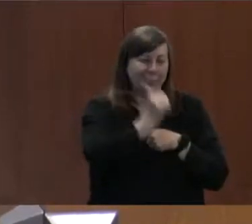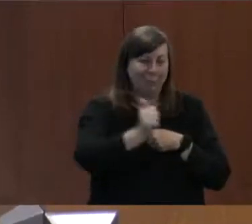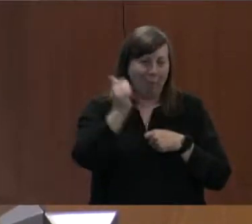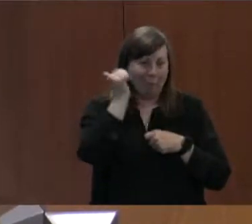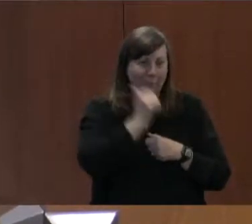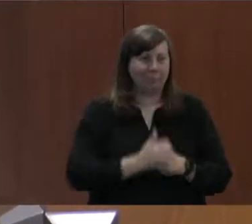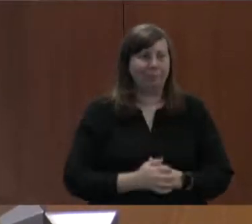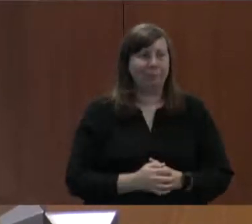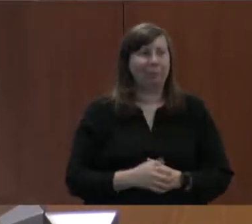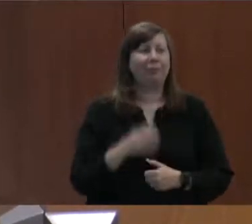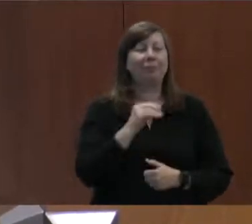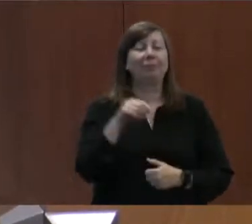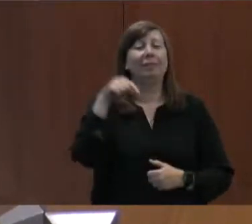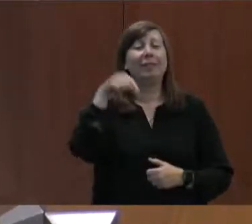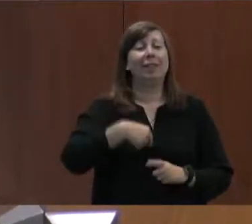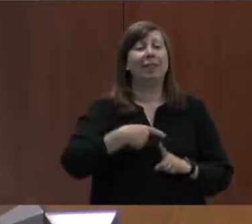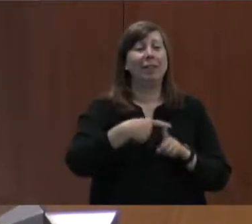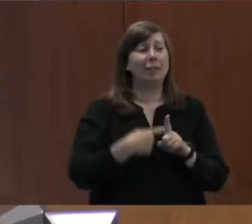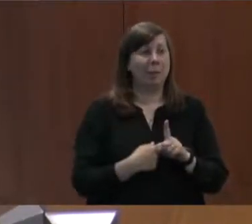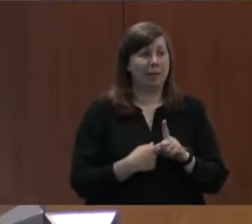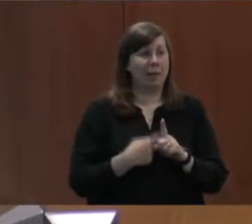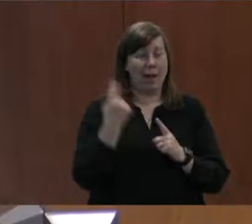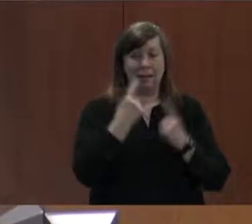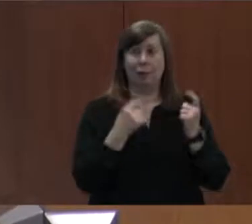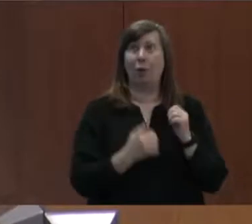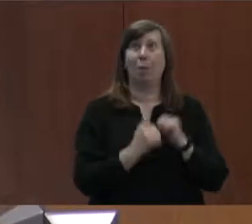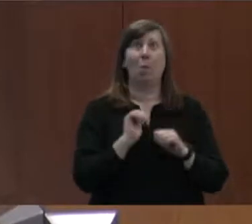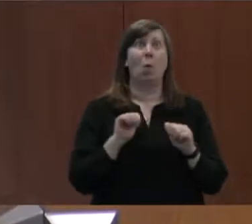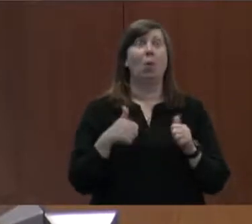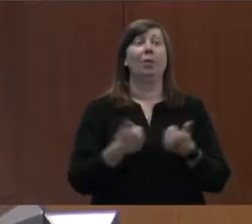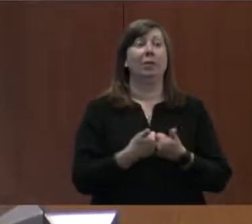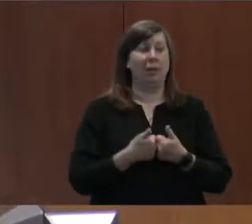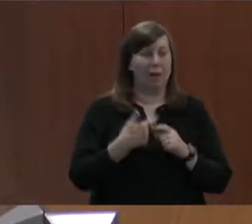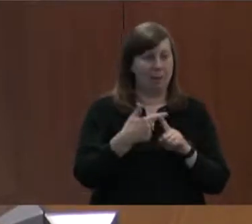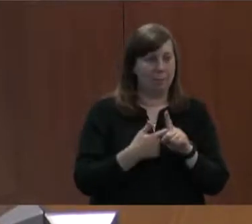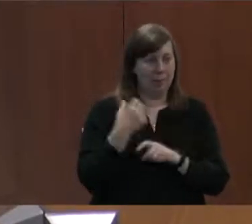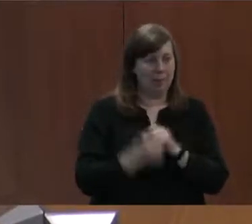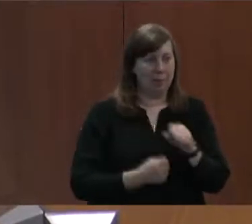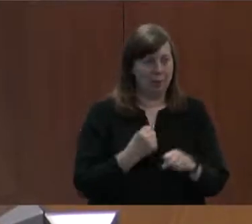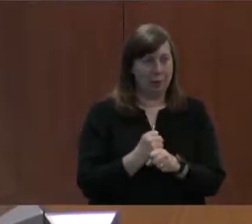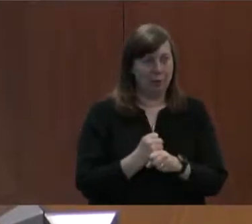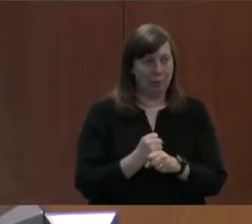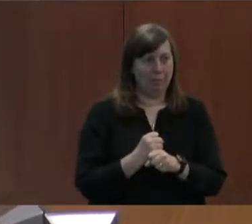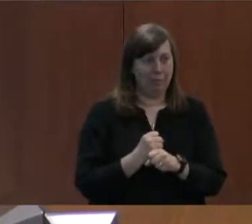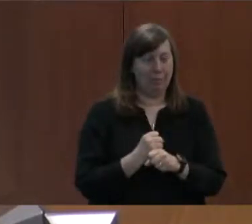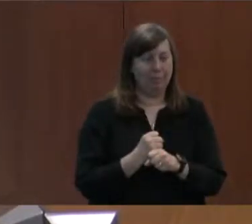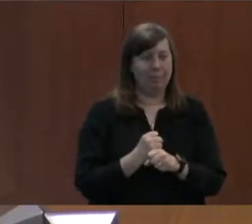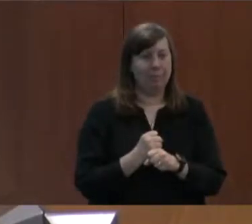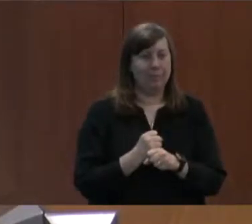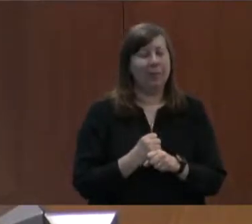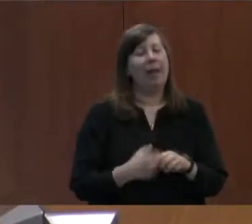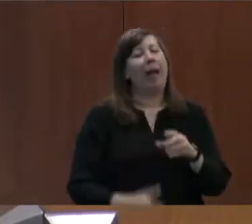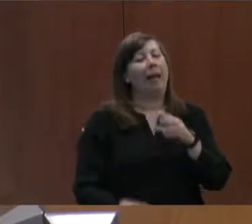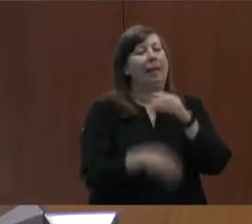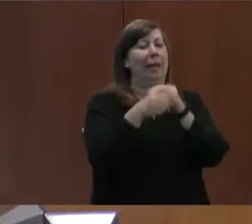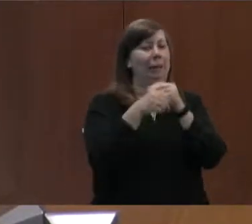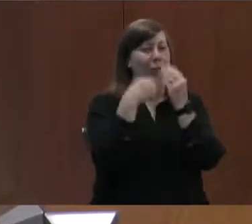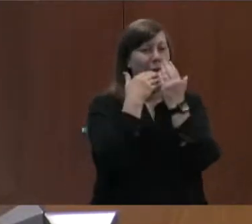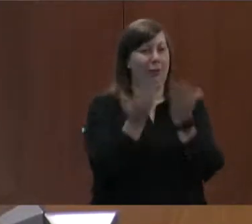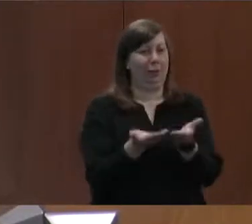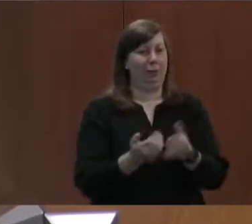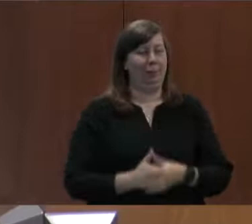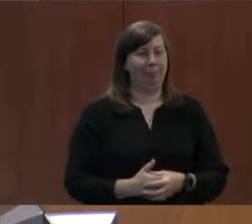day. And this month, which I consider the most challenging month of the year, an extra thank you.